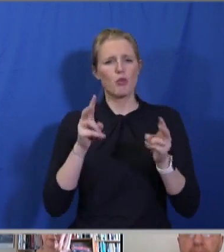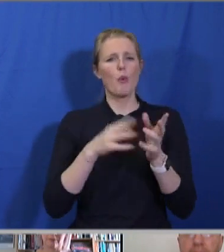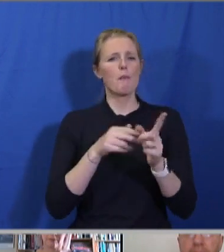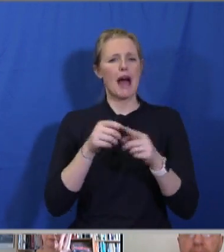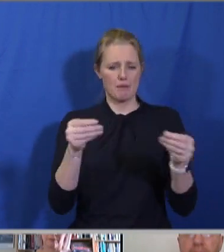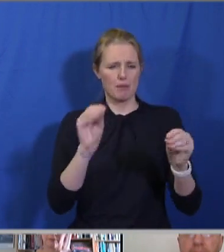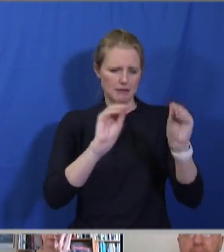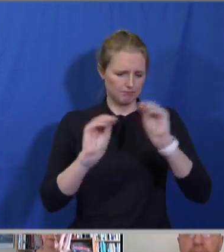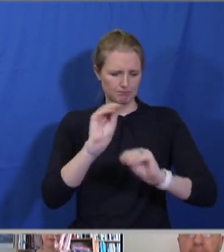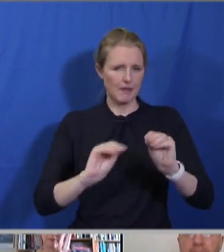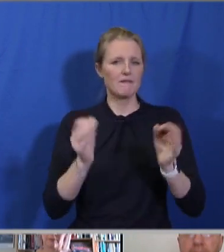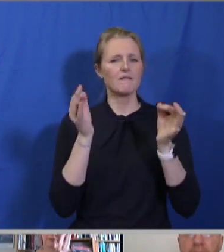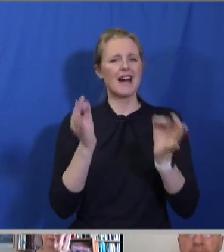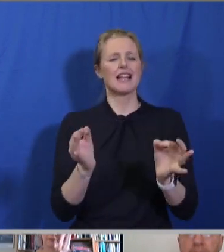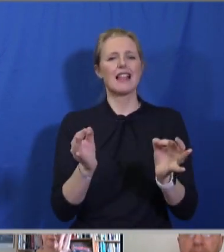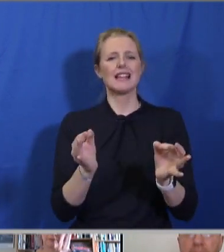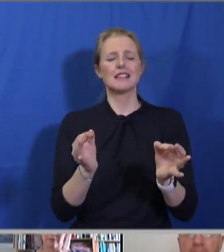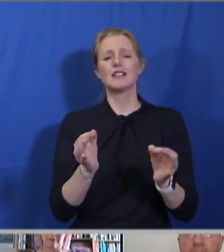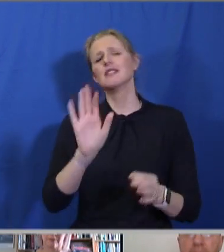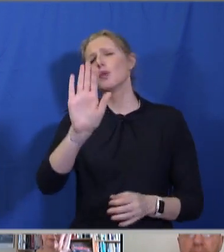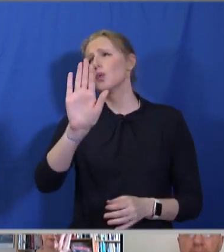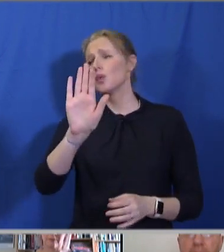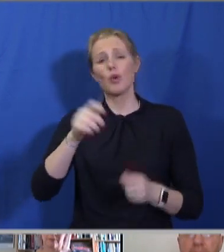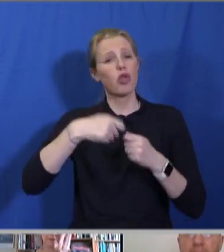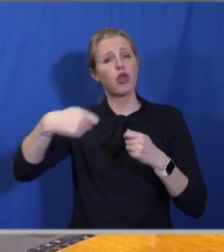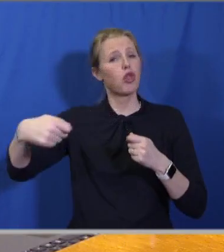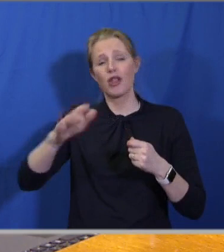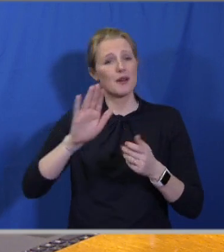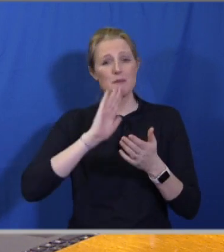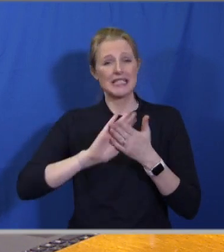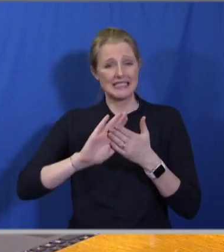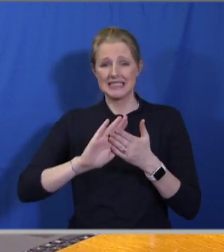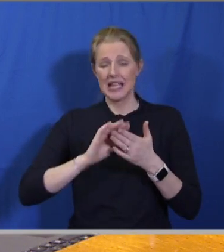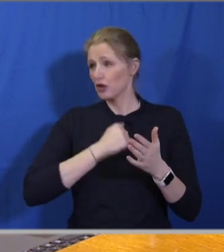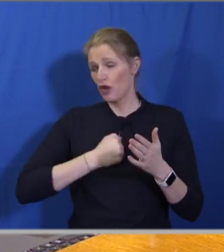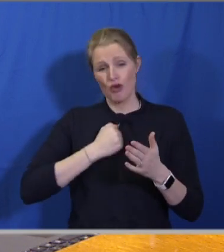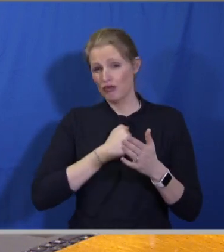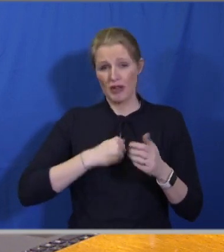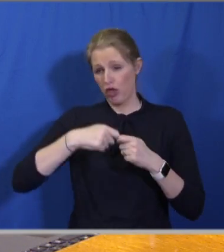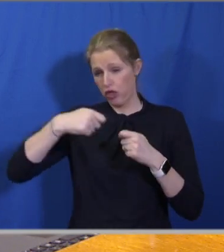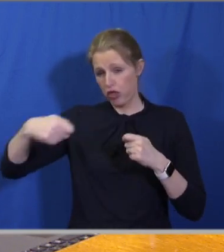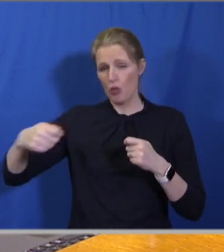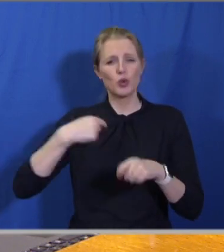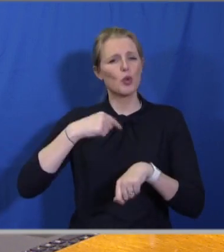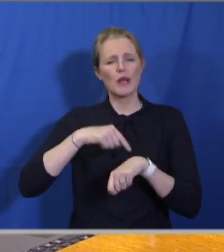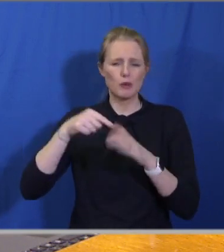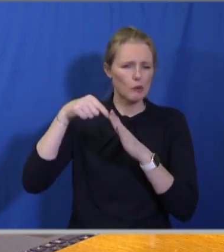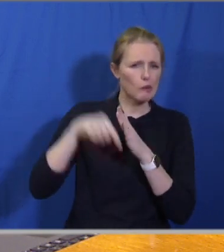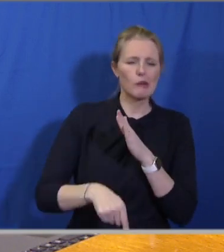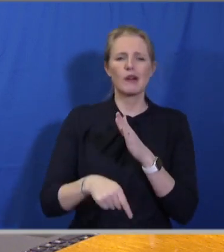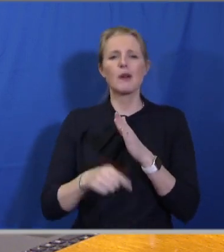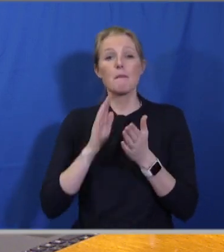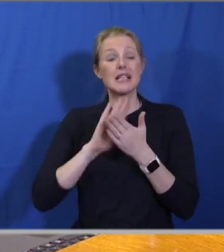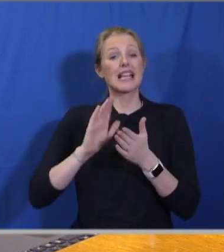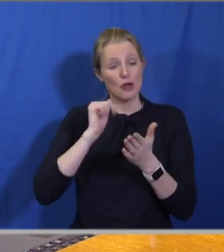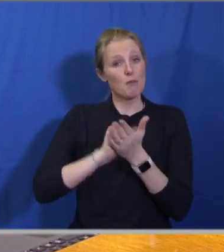of. It's been a long gestation. Sorry, Gerard, I do want to apologise. I just don't have time to go into. I'm just looking to know a date if I